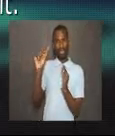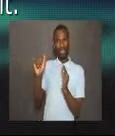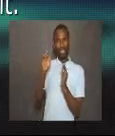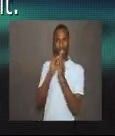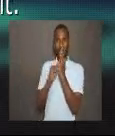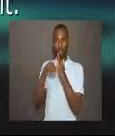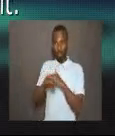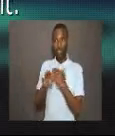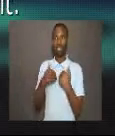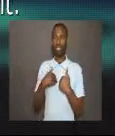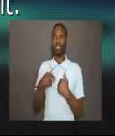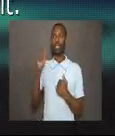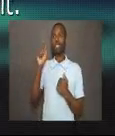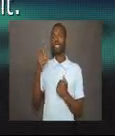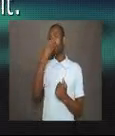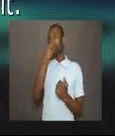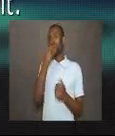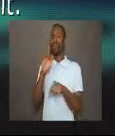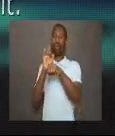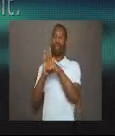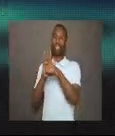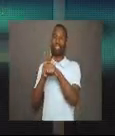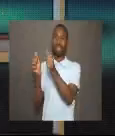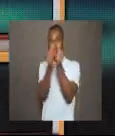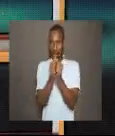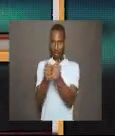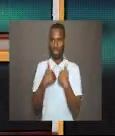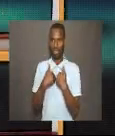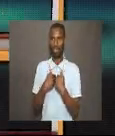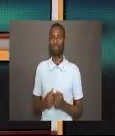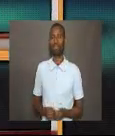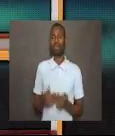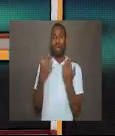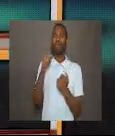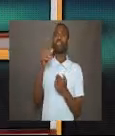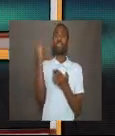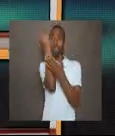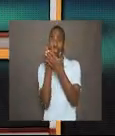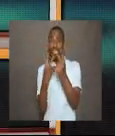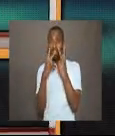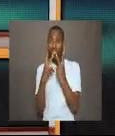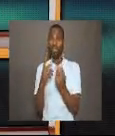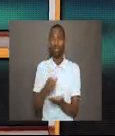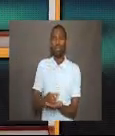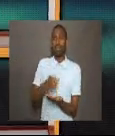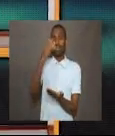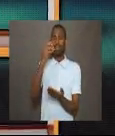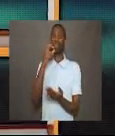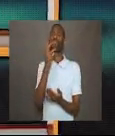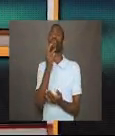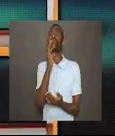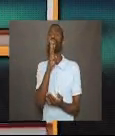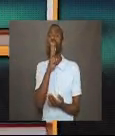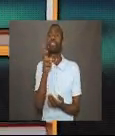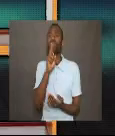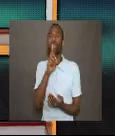is in thermal contact with it. In this image, the glass of water is